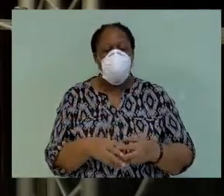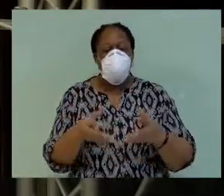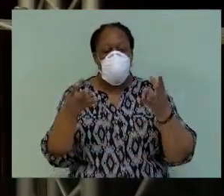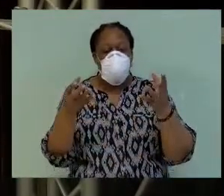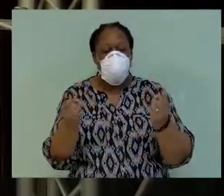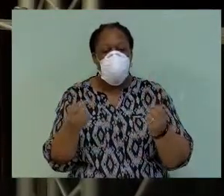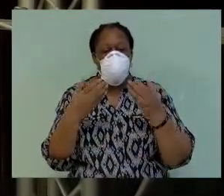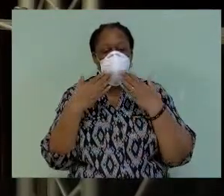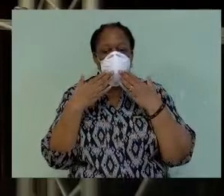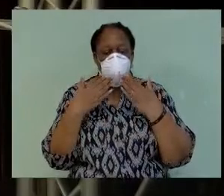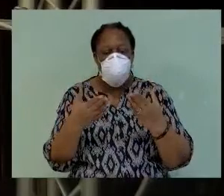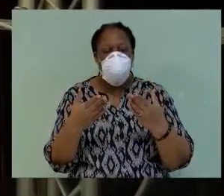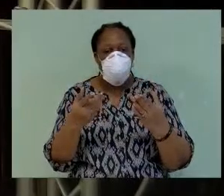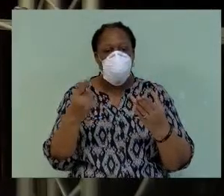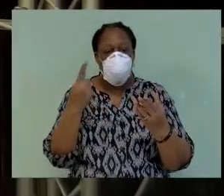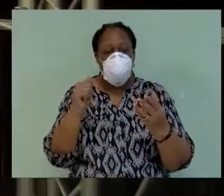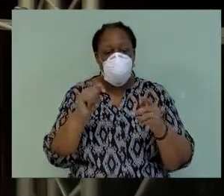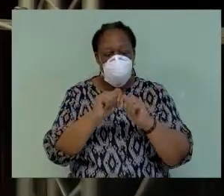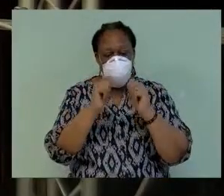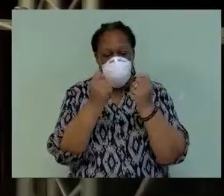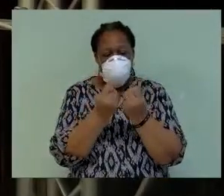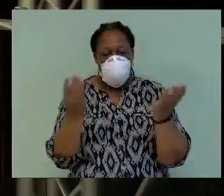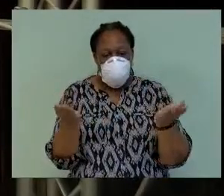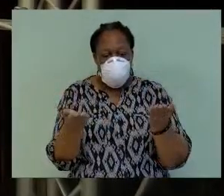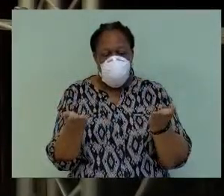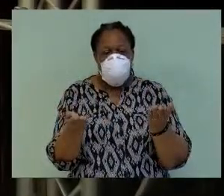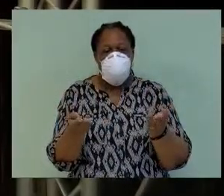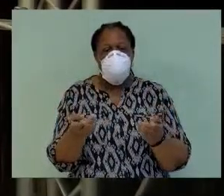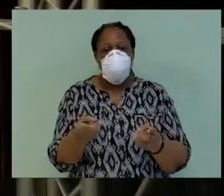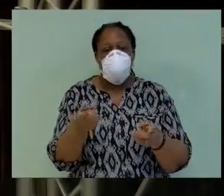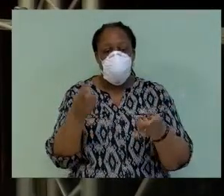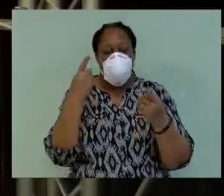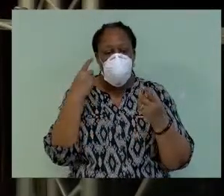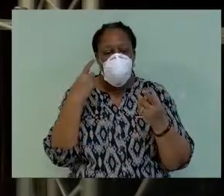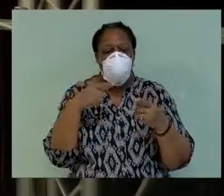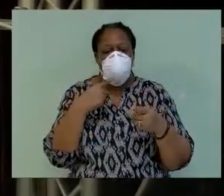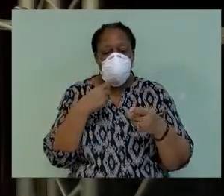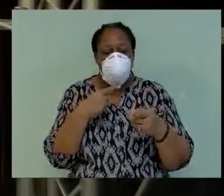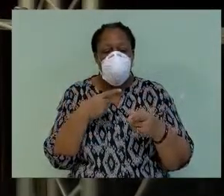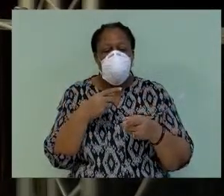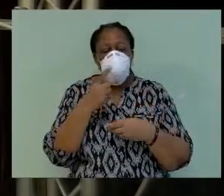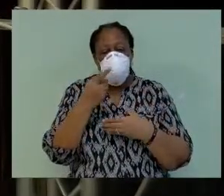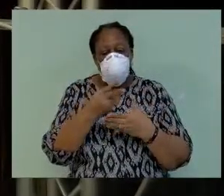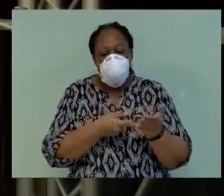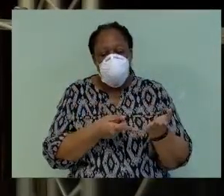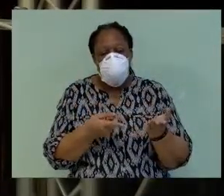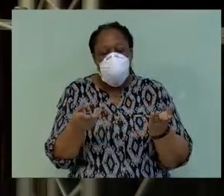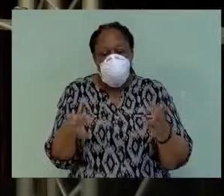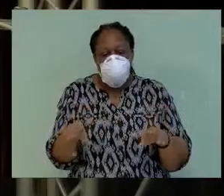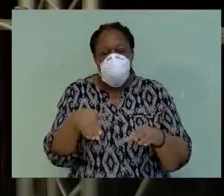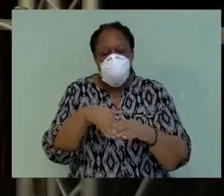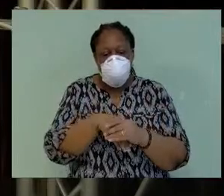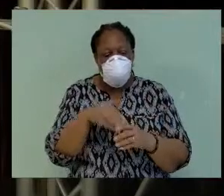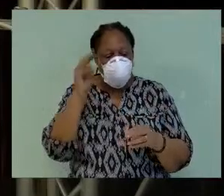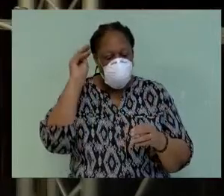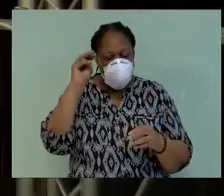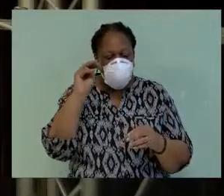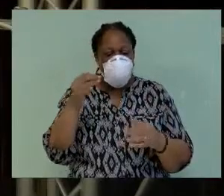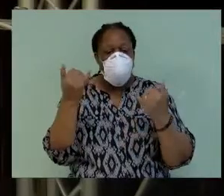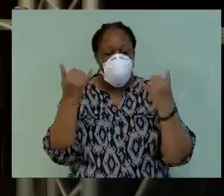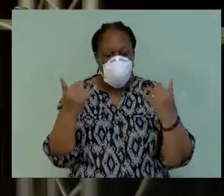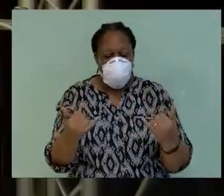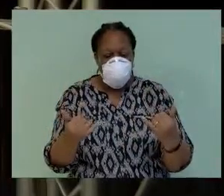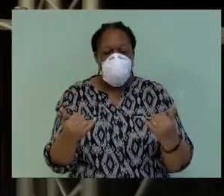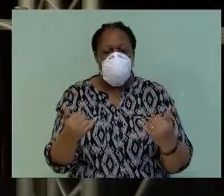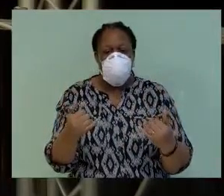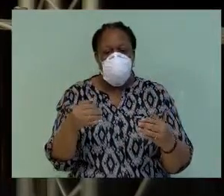the task force for the opportunity to inform the general public on the operations of the ministry during this